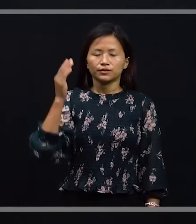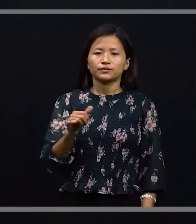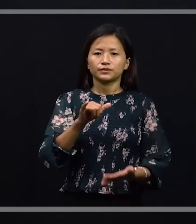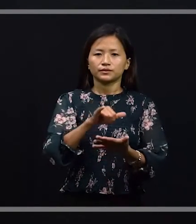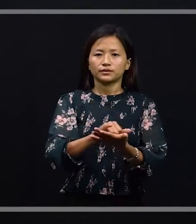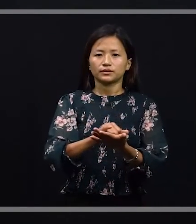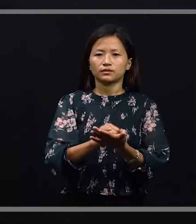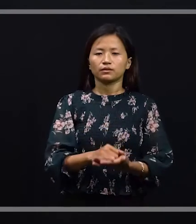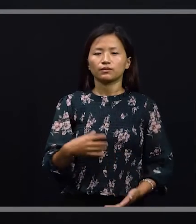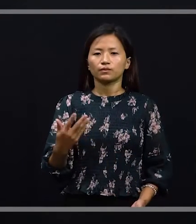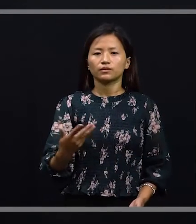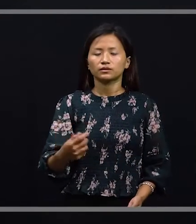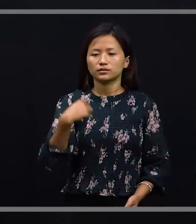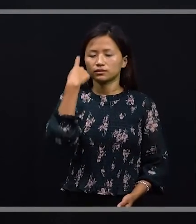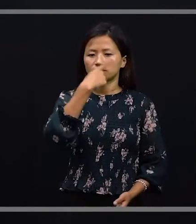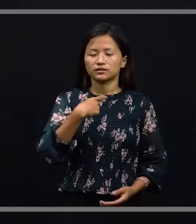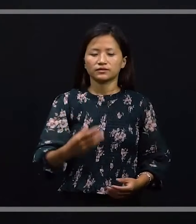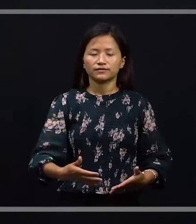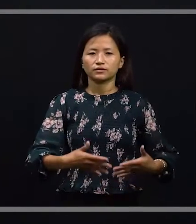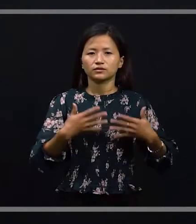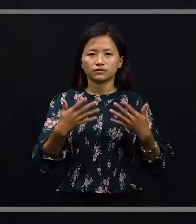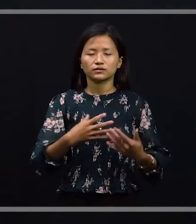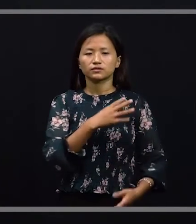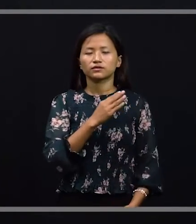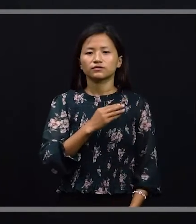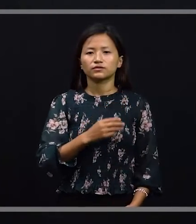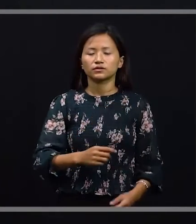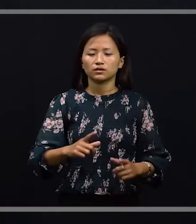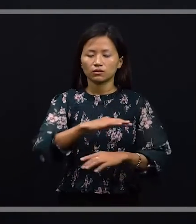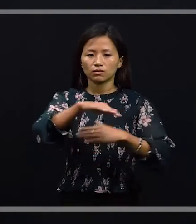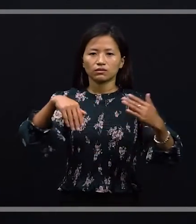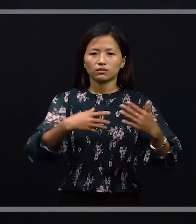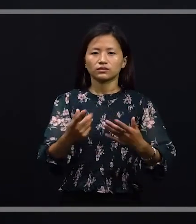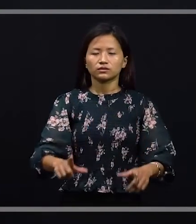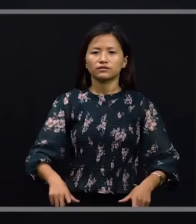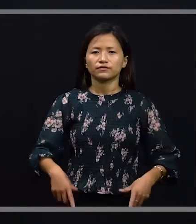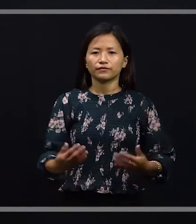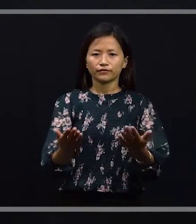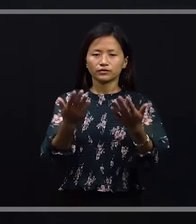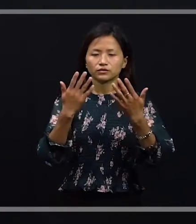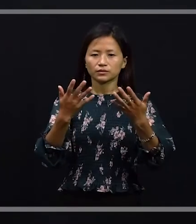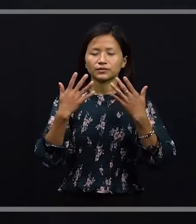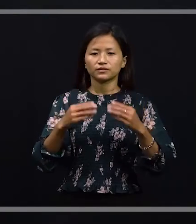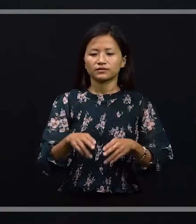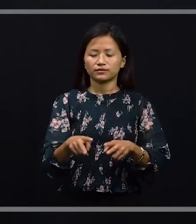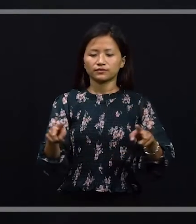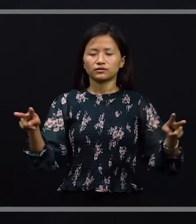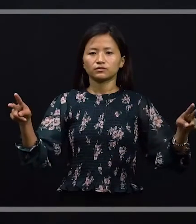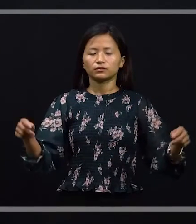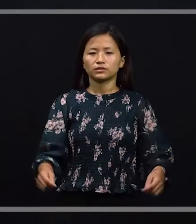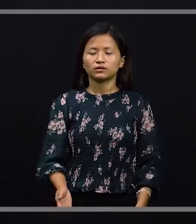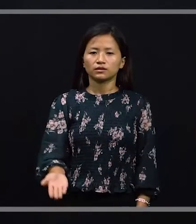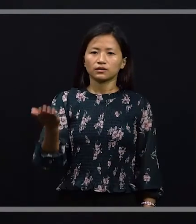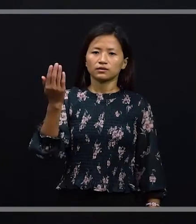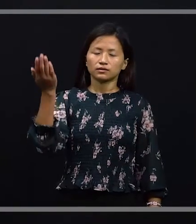Alwaye, and through this ashram he dedicated great principles, and he also this also helped